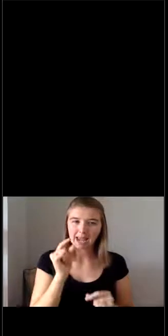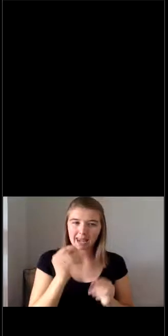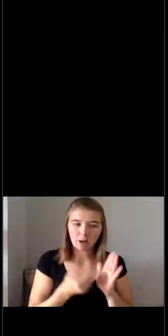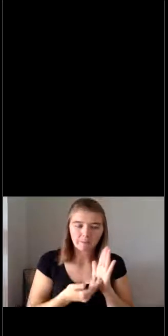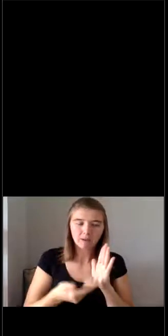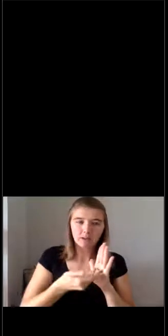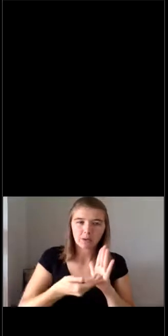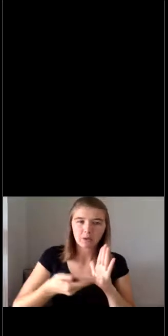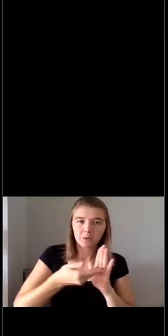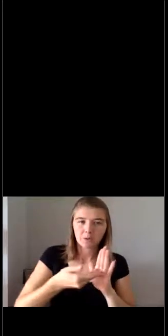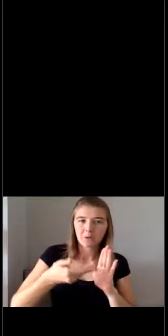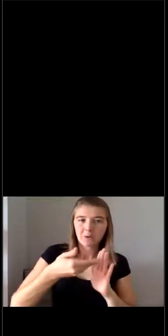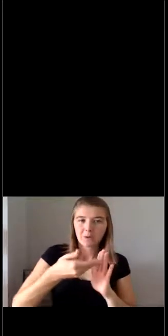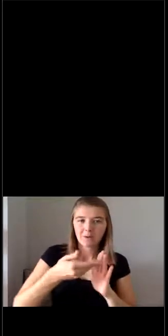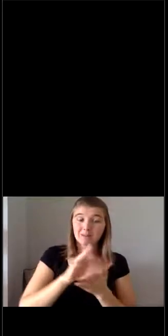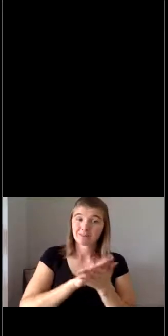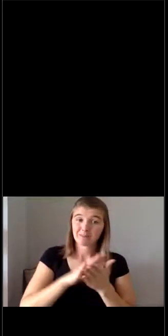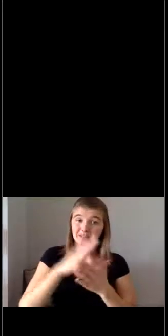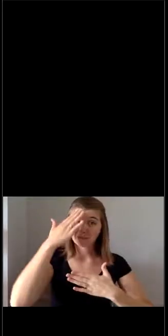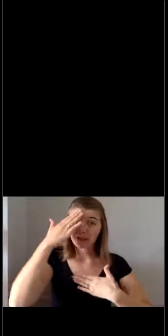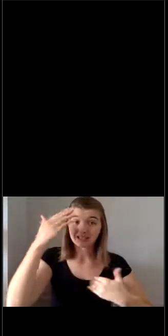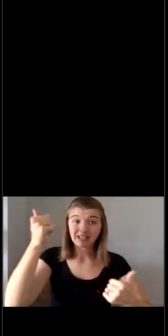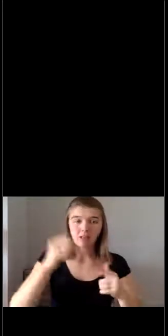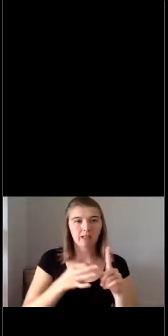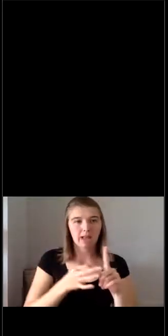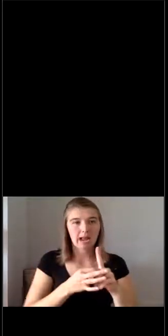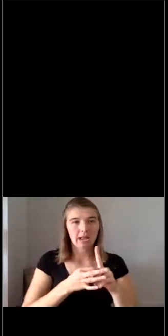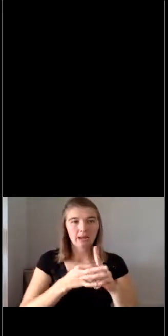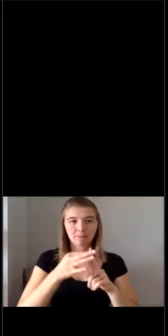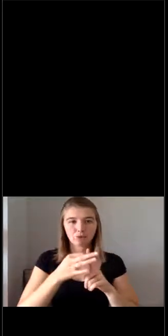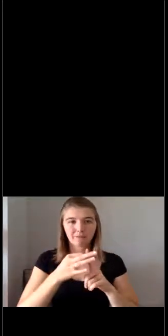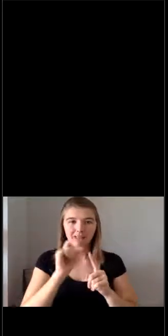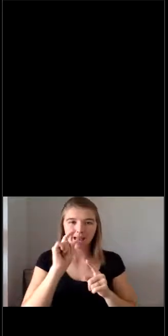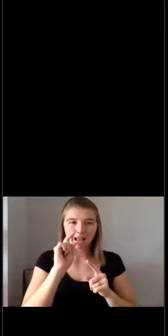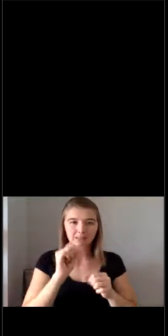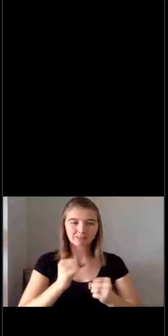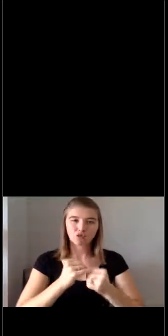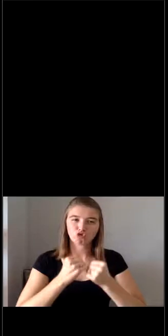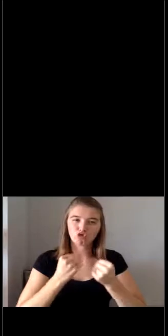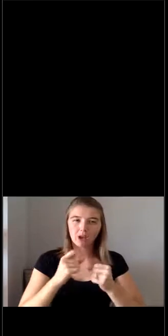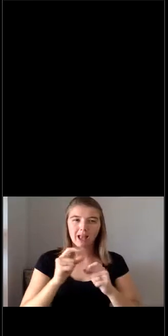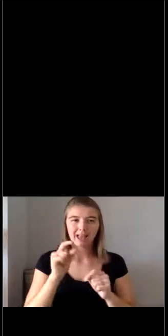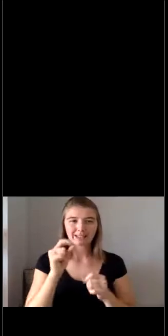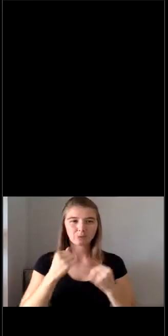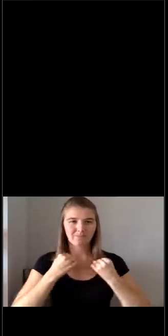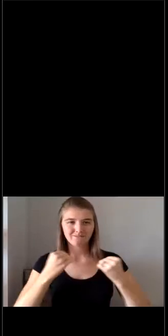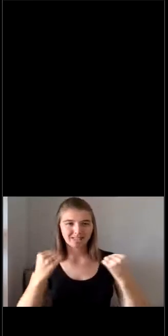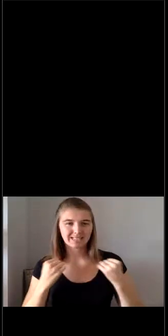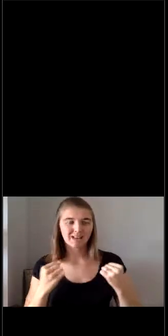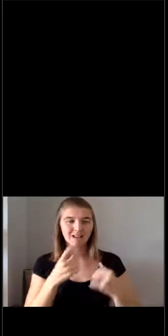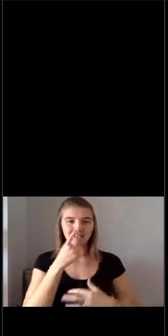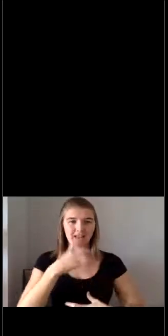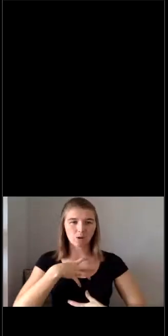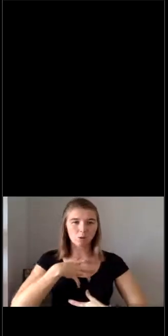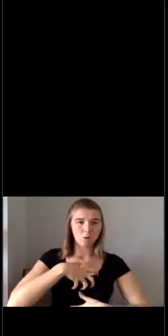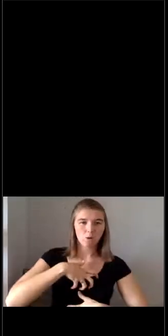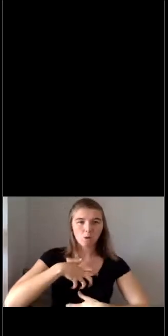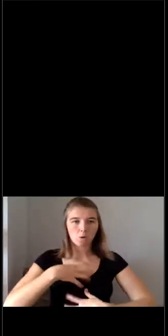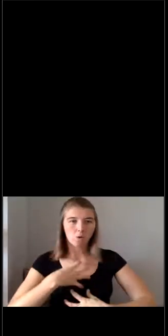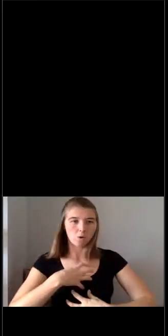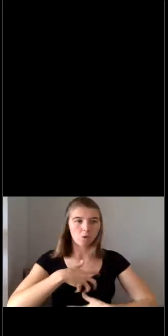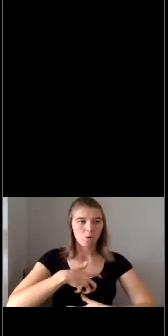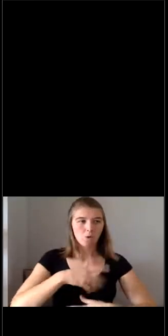become mentally stronger, we will become mentally fitter, and we will become more mentally agile, able to adapt and respond to the challenges